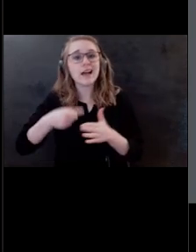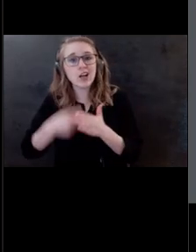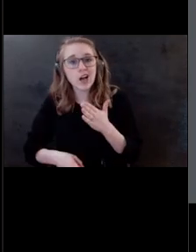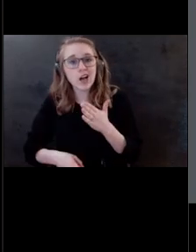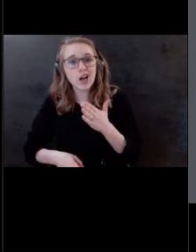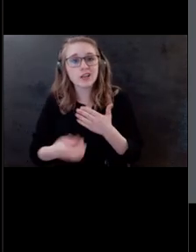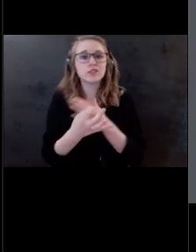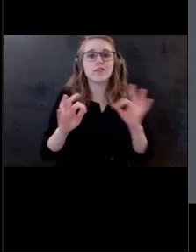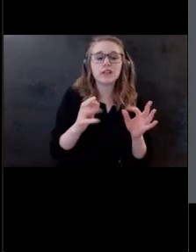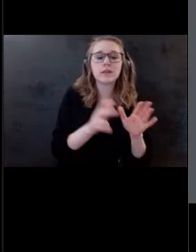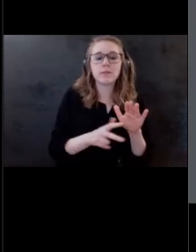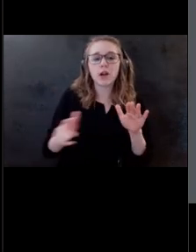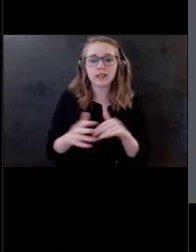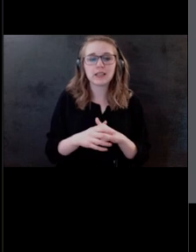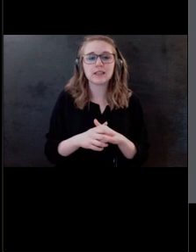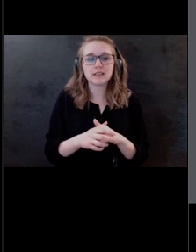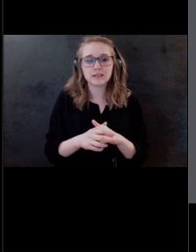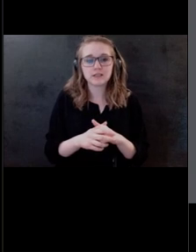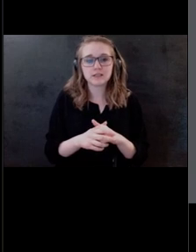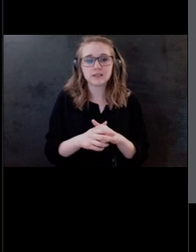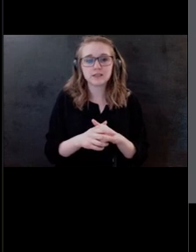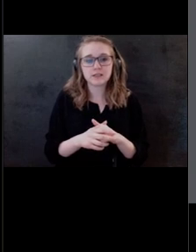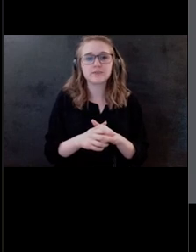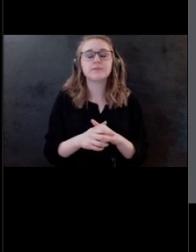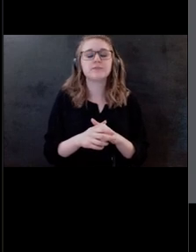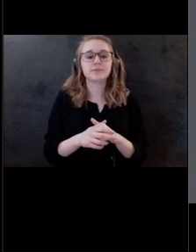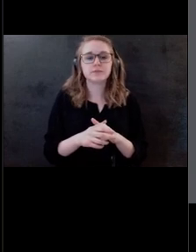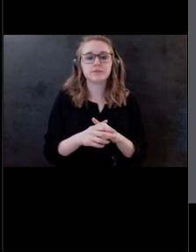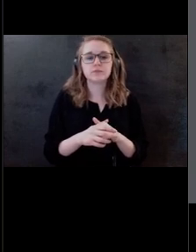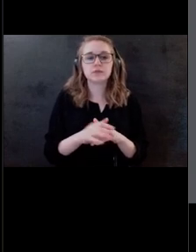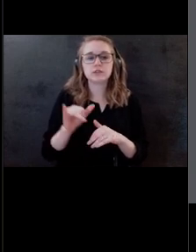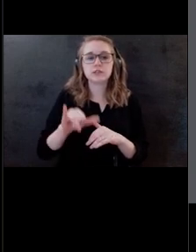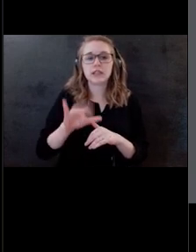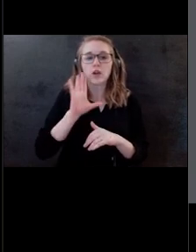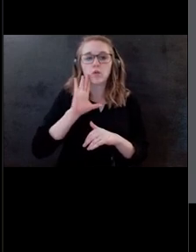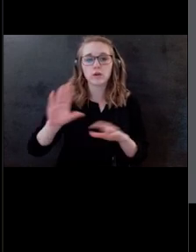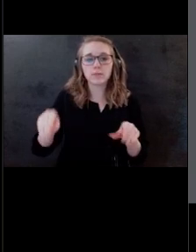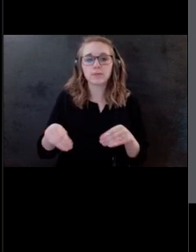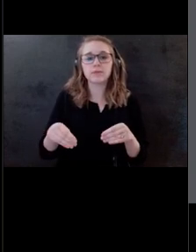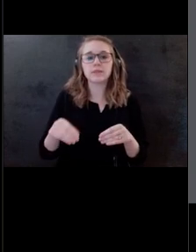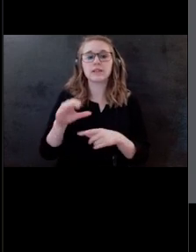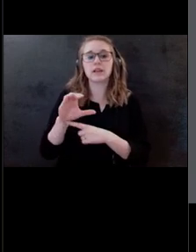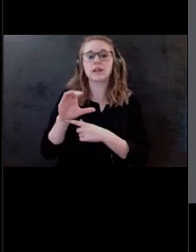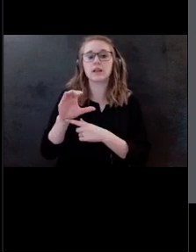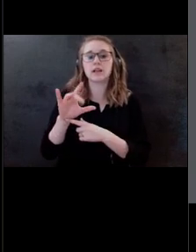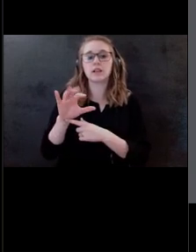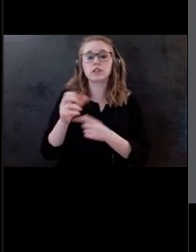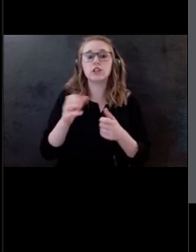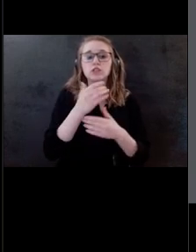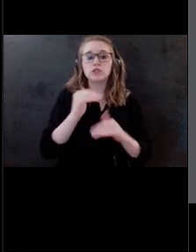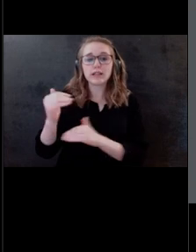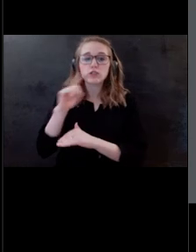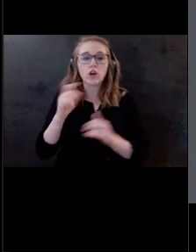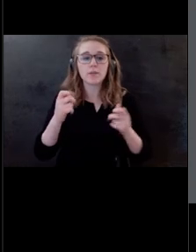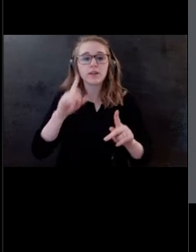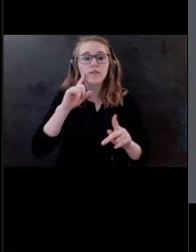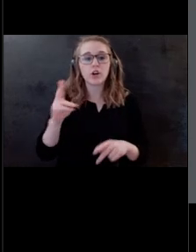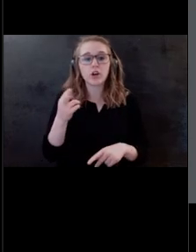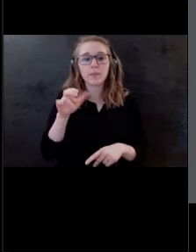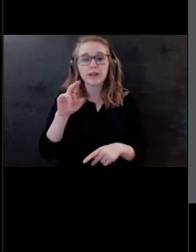Shoup, parking infrastructures, constraints or opportunities for urban redevelopment by Mark Klein, parking pricing and revenue by